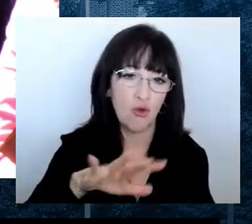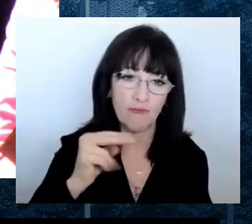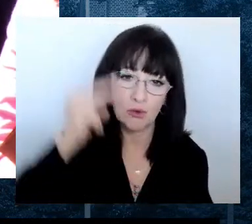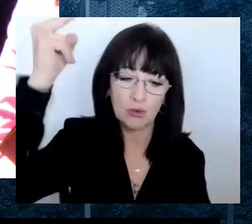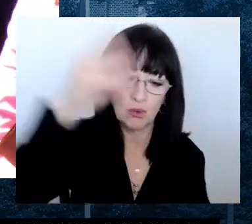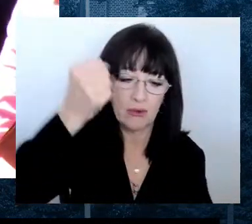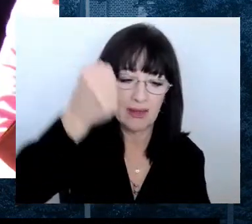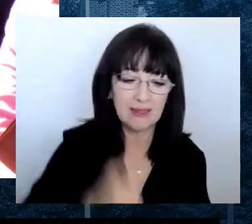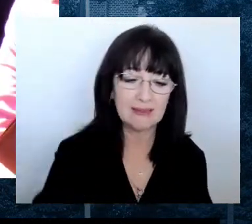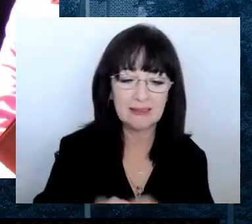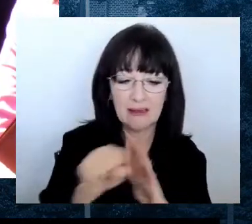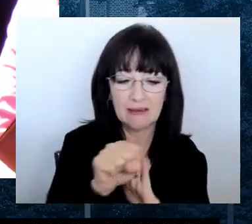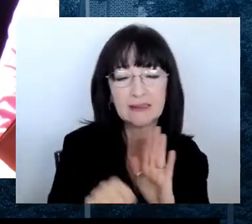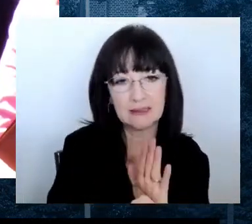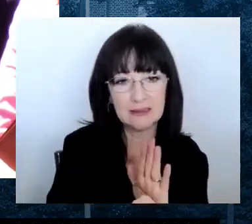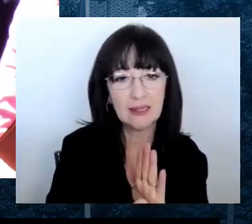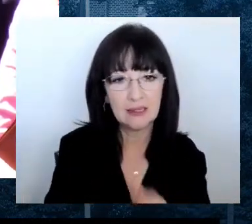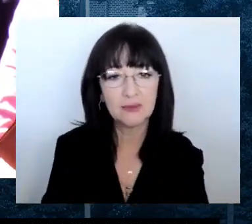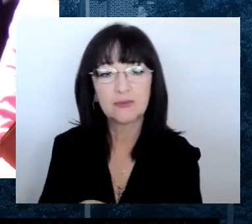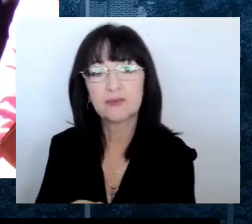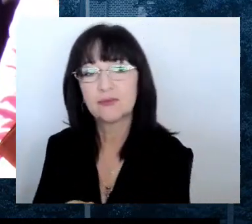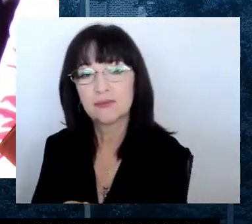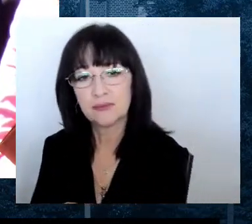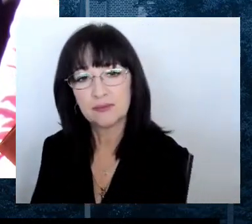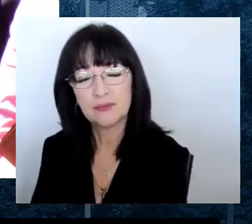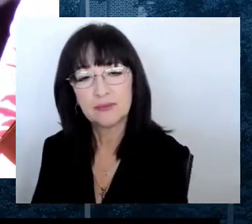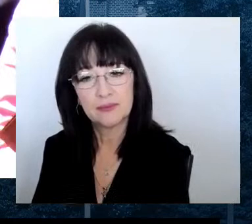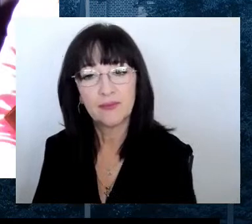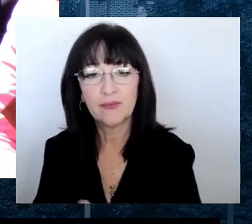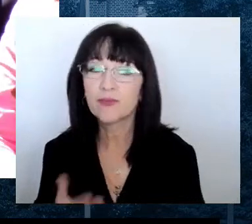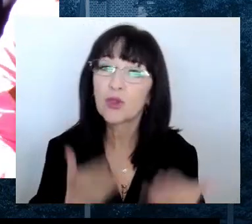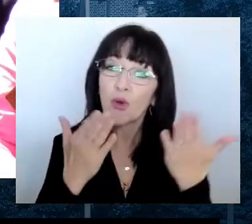employer by offering 12 weeks of leave to new parents.